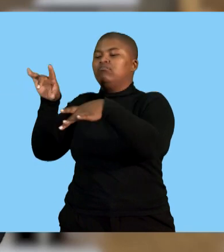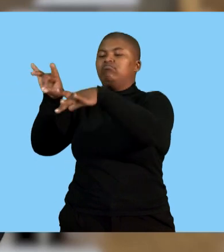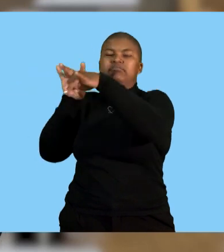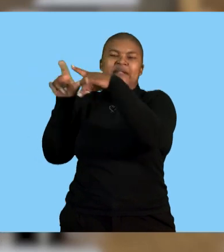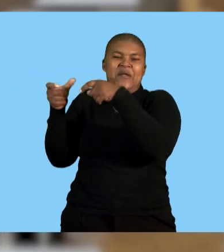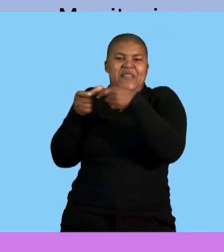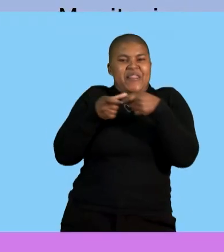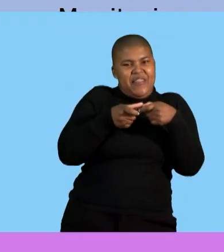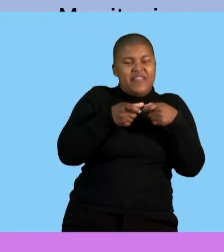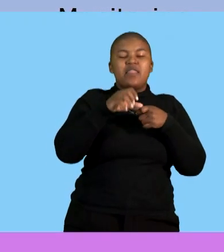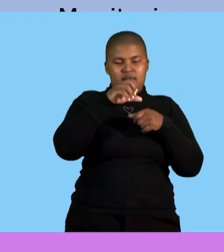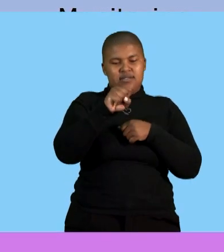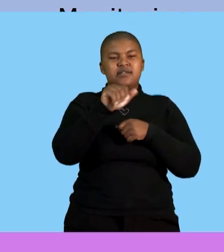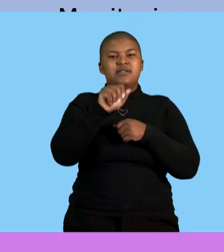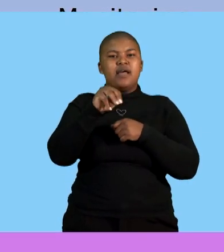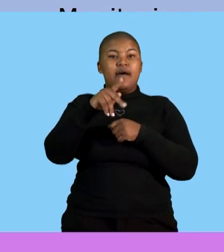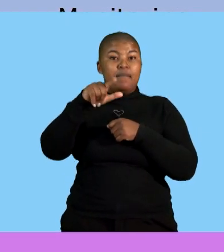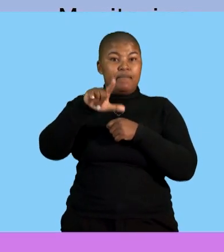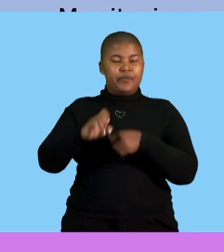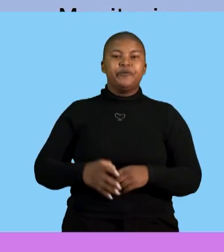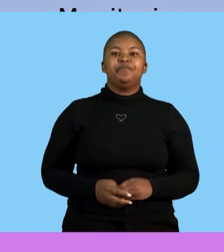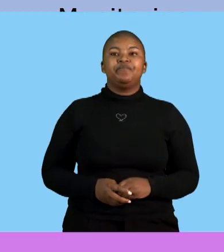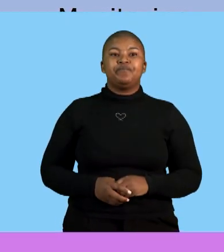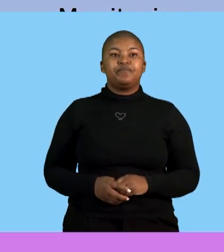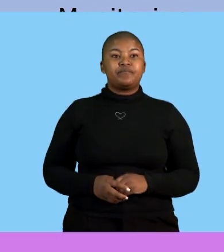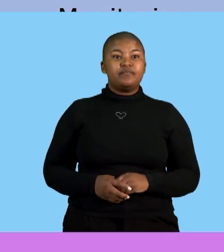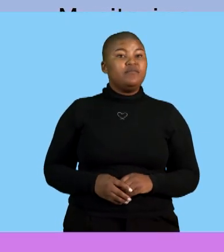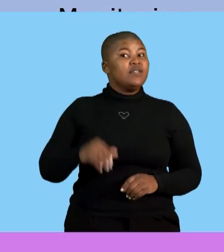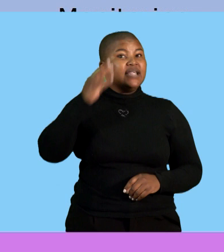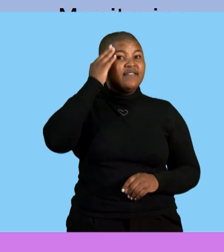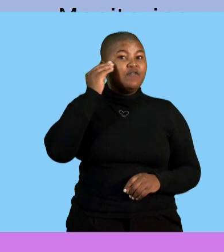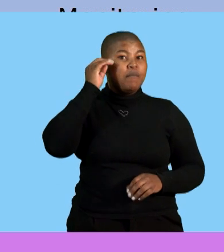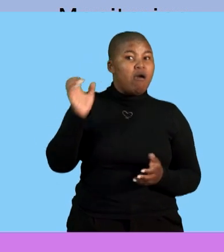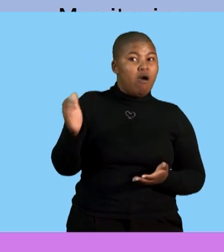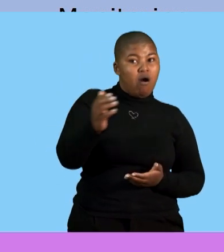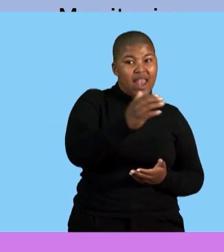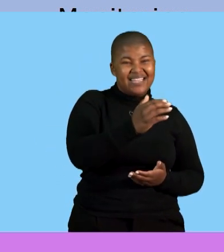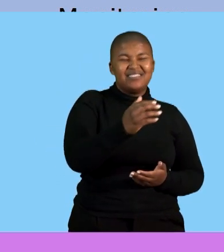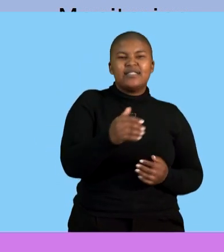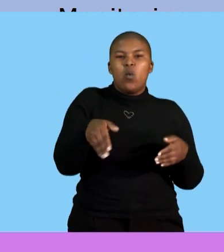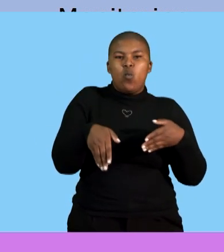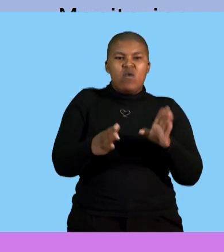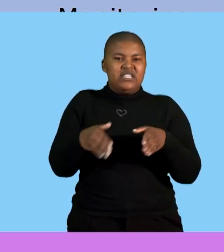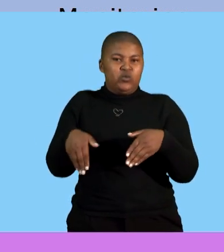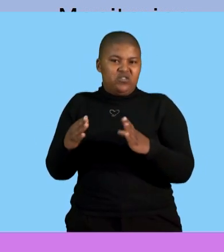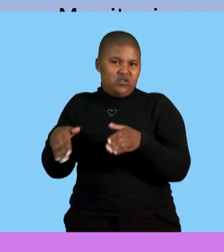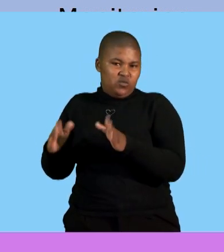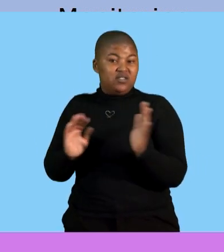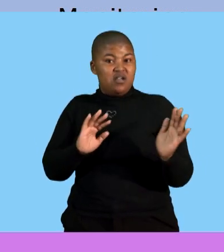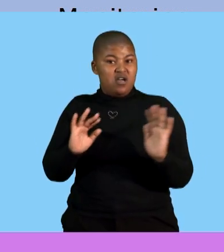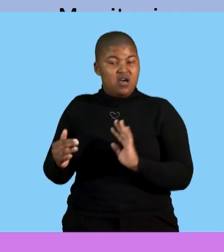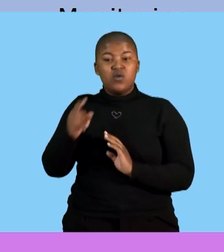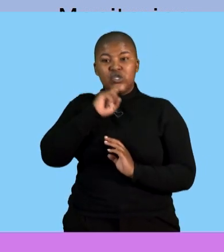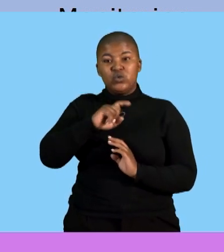population. Right, so now let us look at the data collection methods or instruments that anyone can use when doing